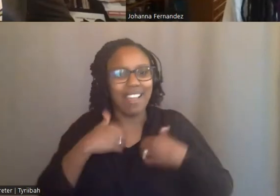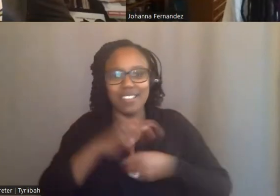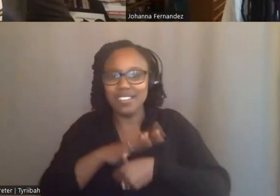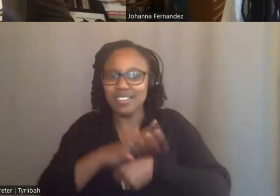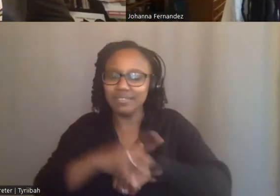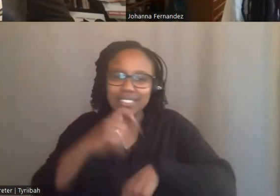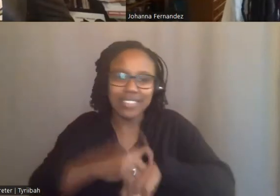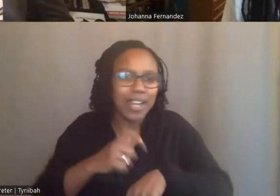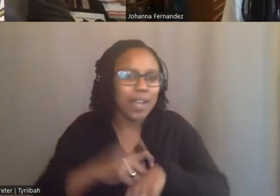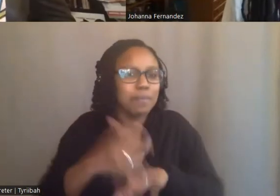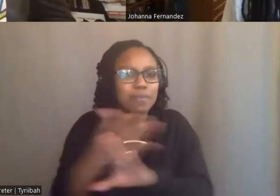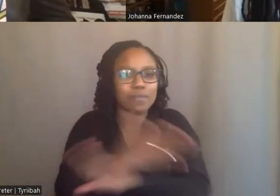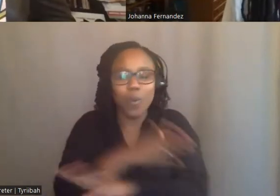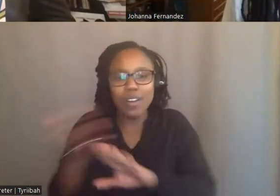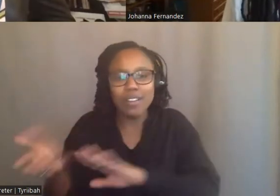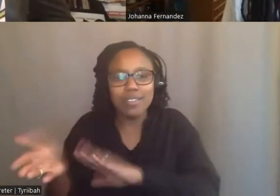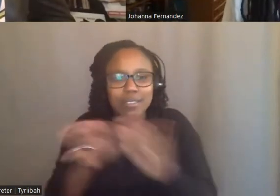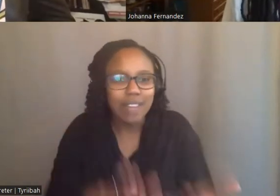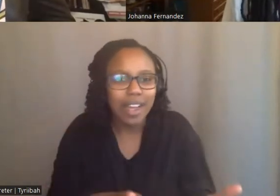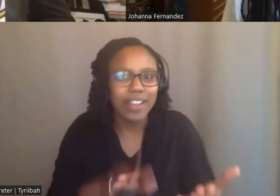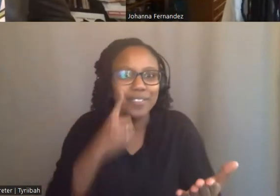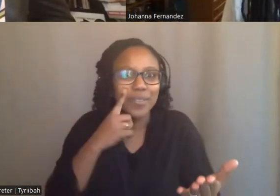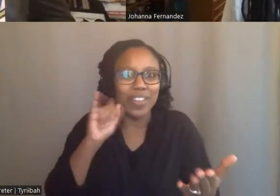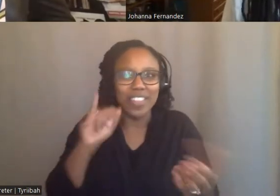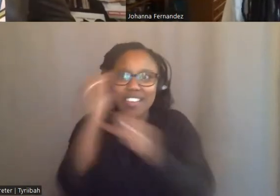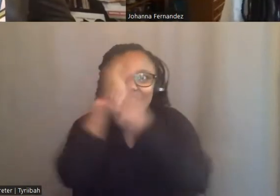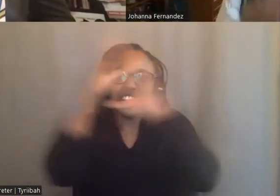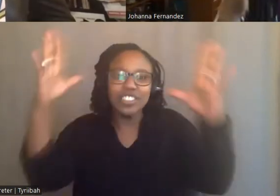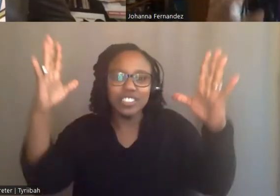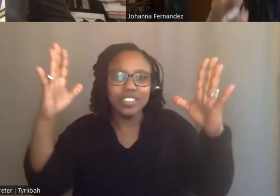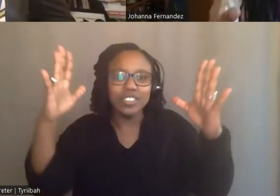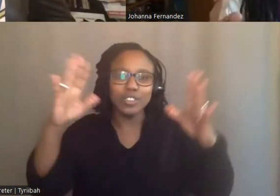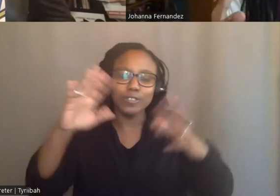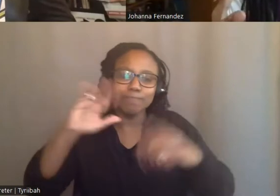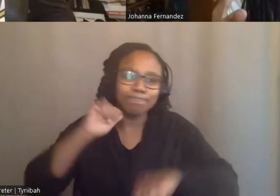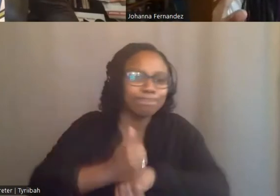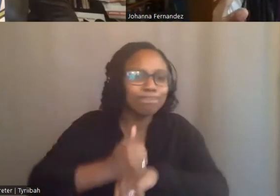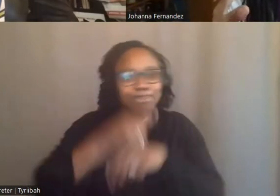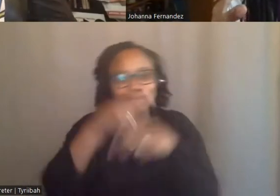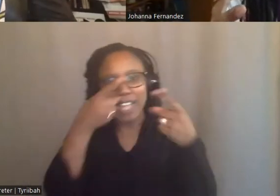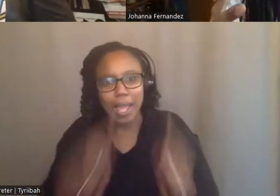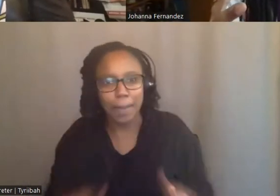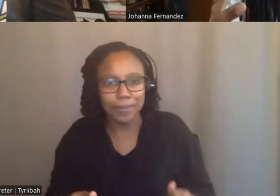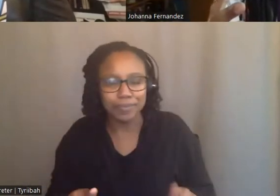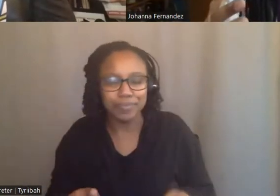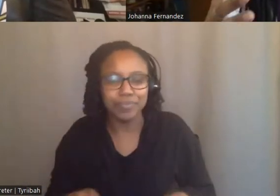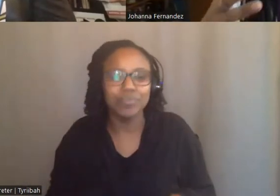racism in a real way without canceling people.